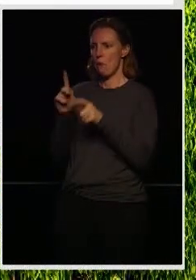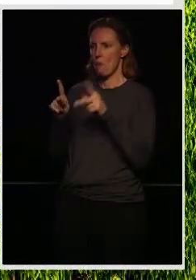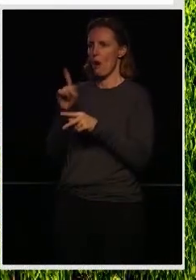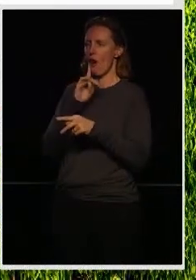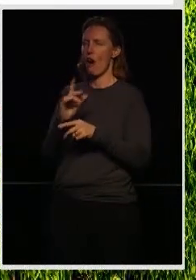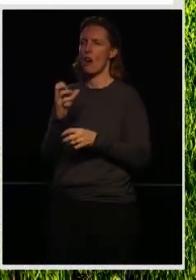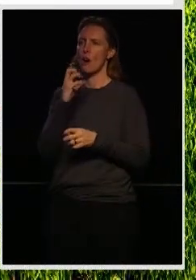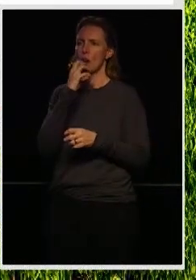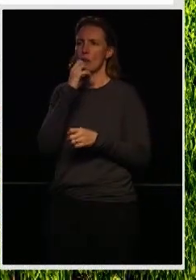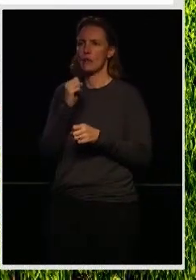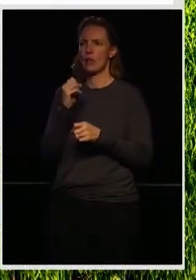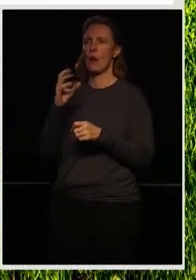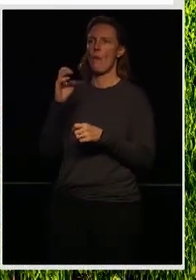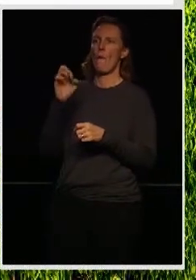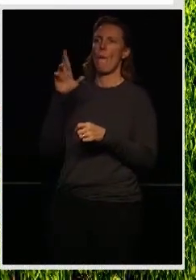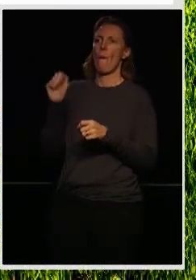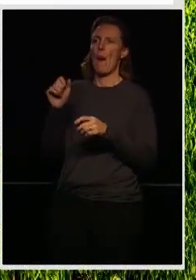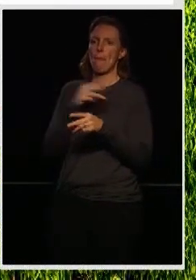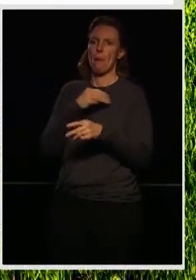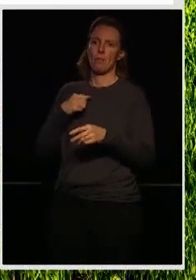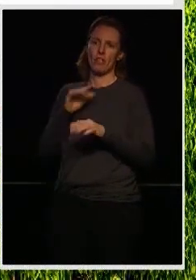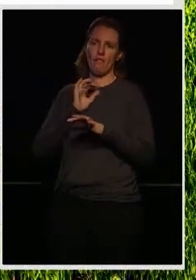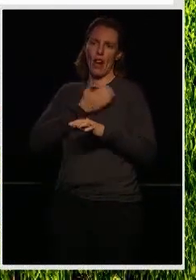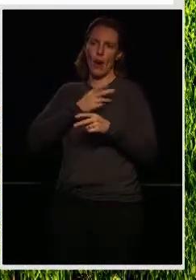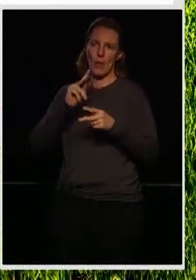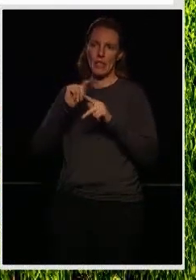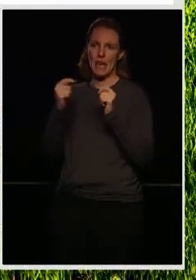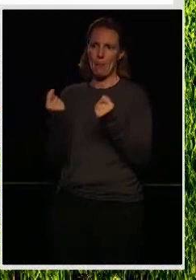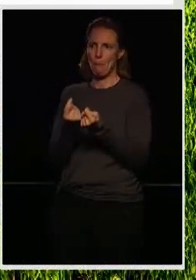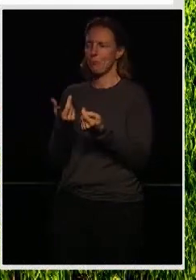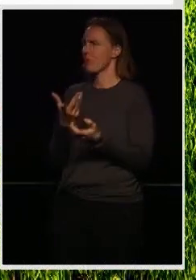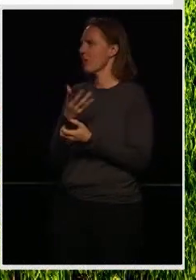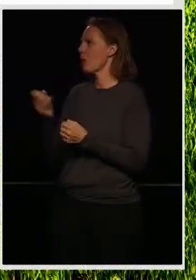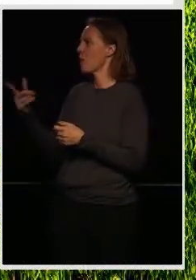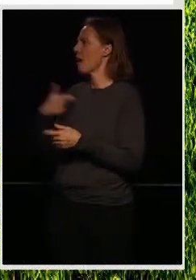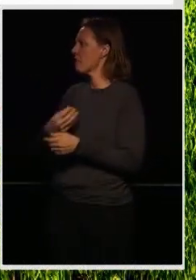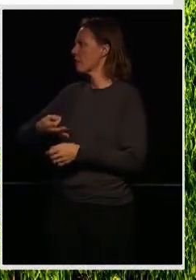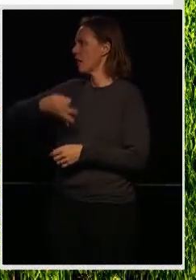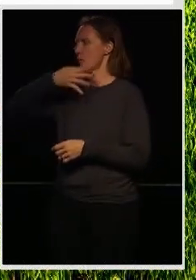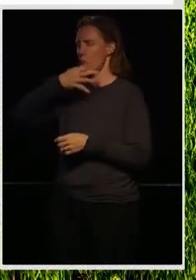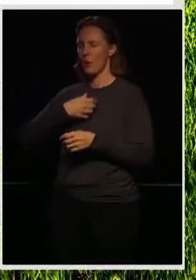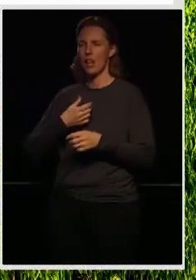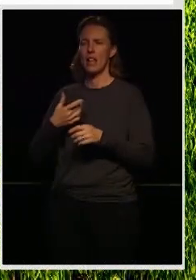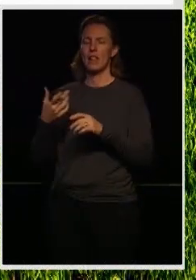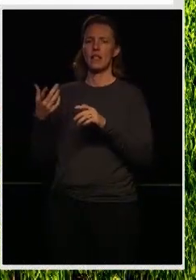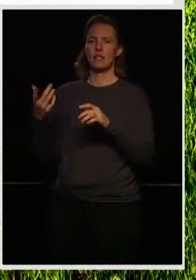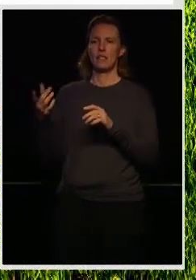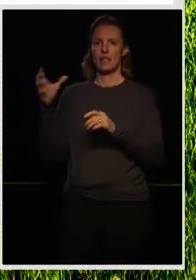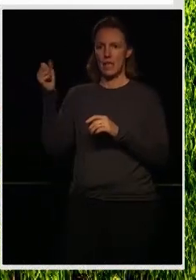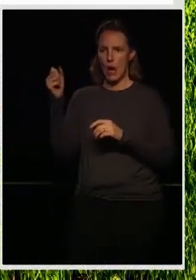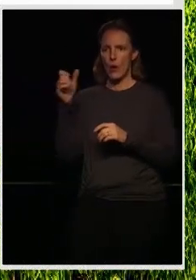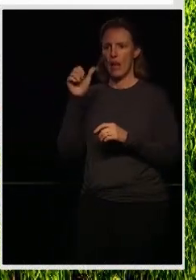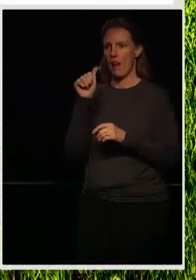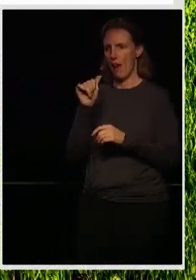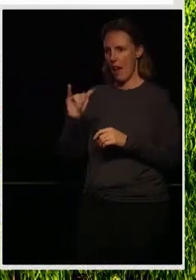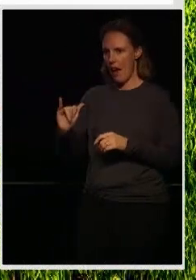team is lean but robust. We have expertise in dairy, AI, and